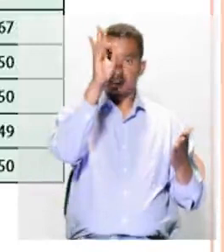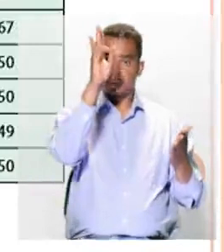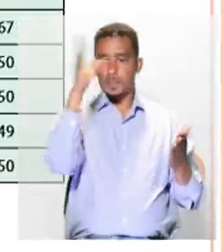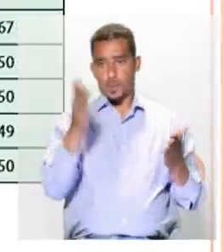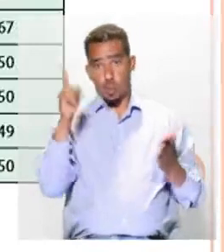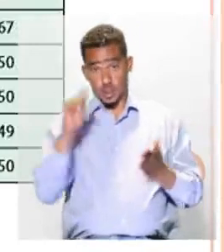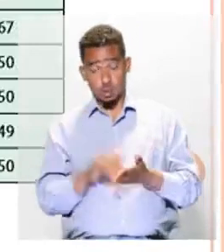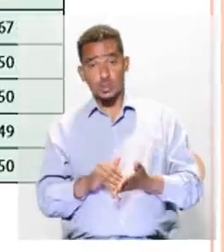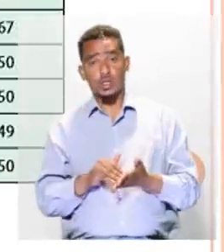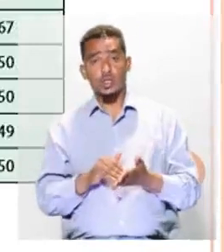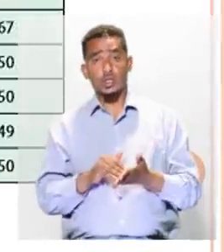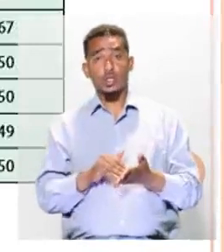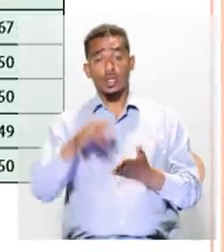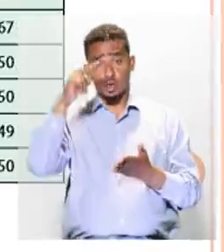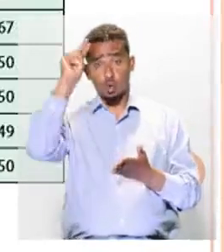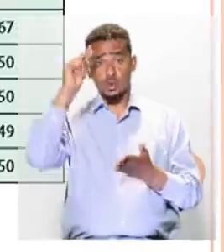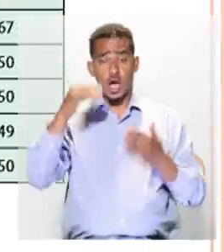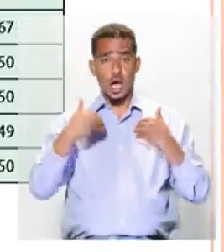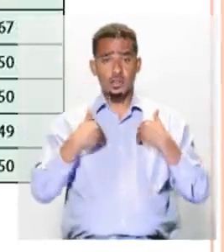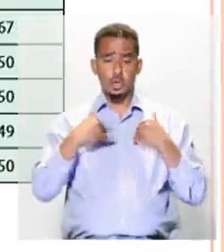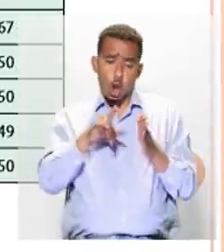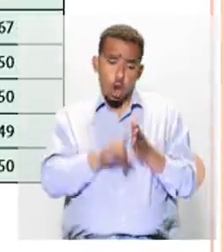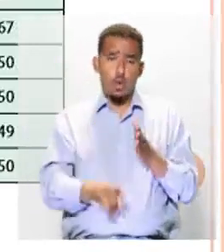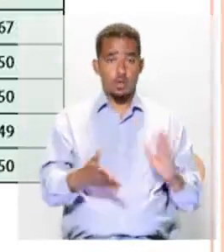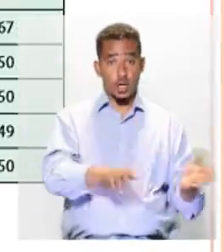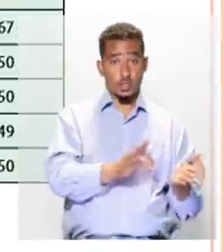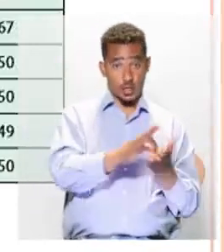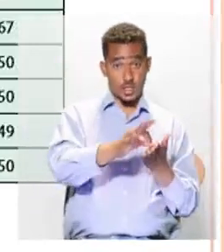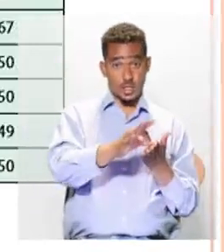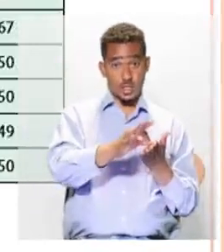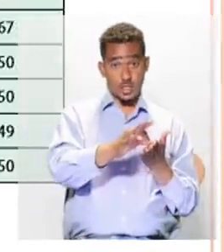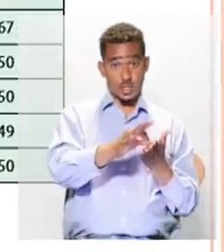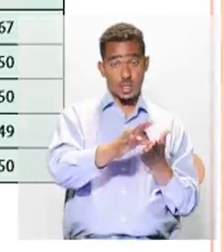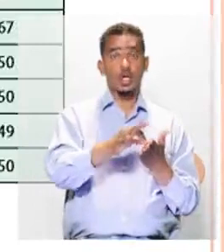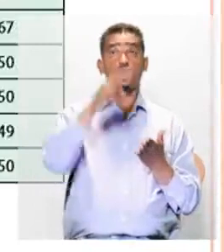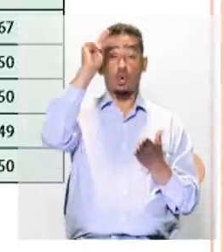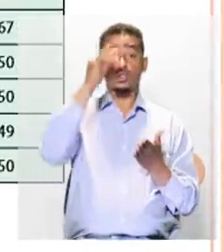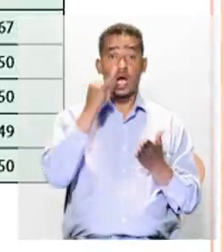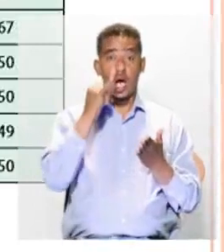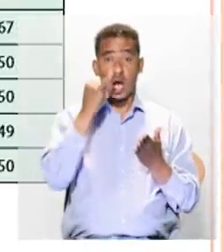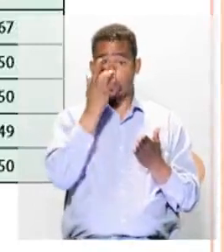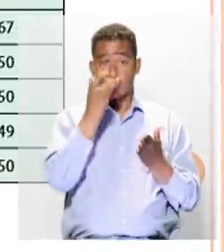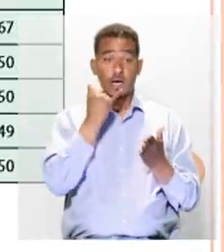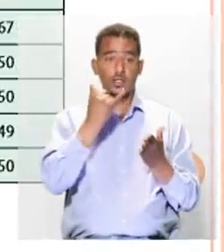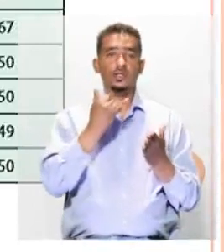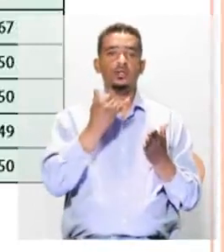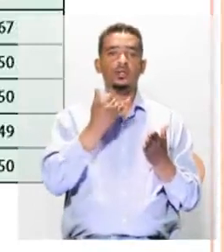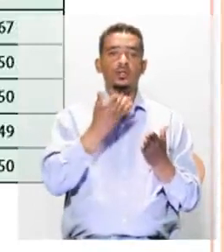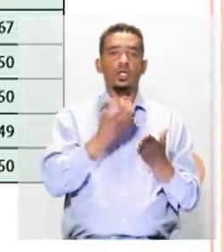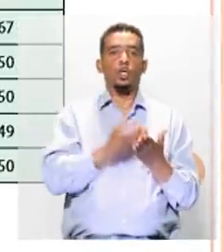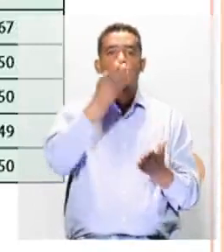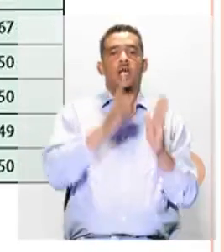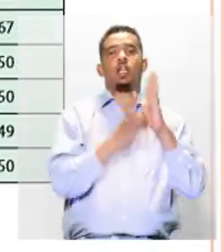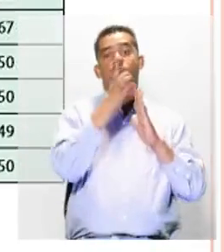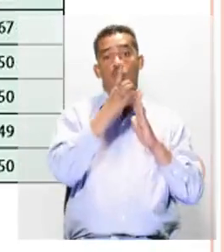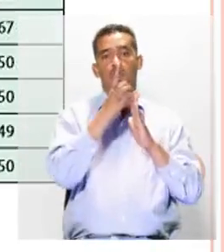1,000. North Africa has low days rate. It shows that North Africa is well developed, depending on the